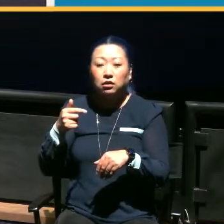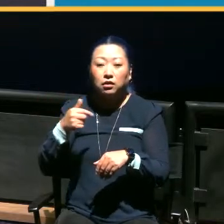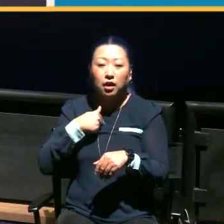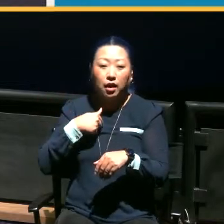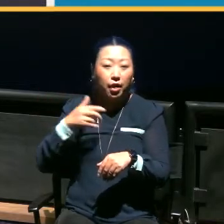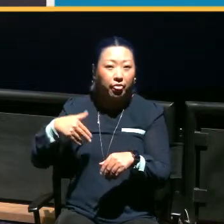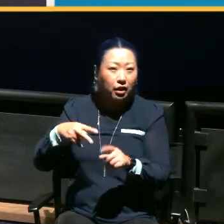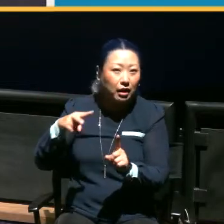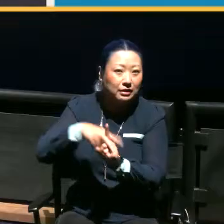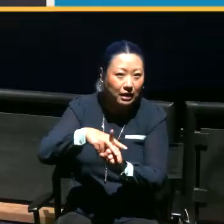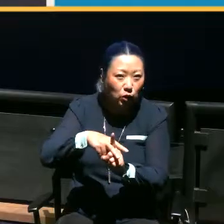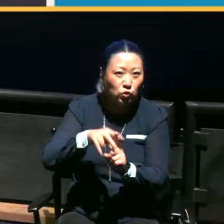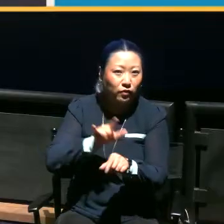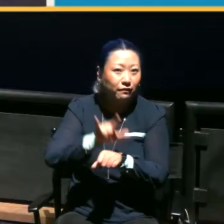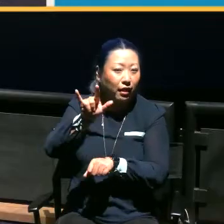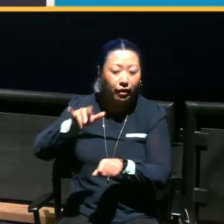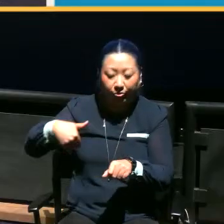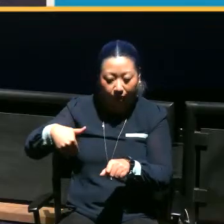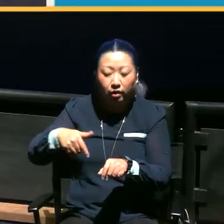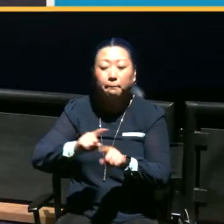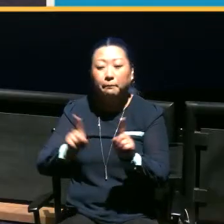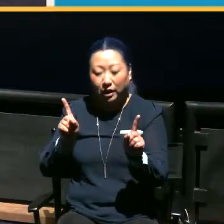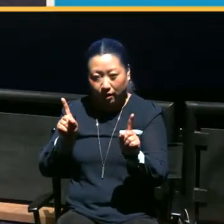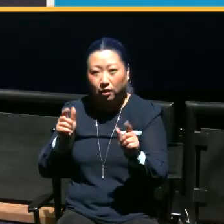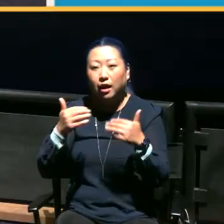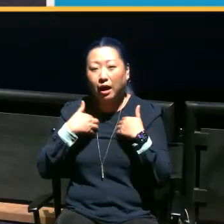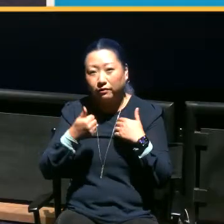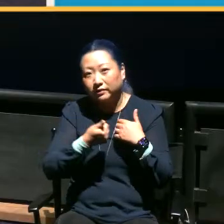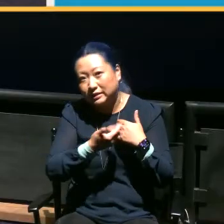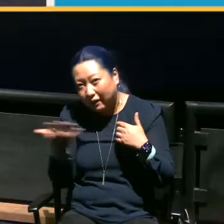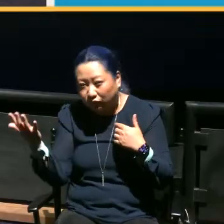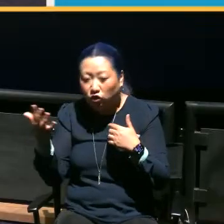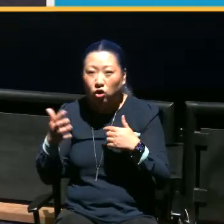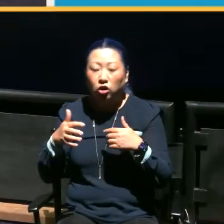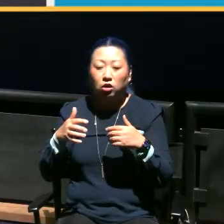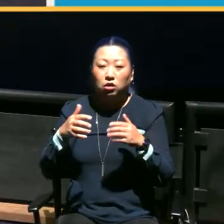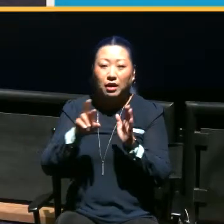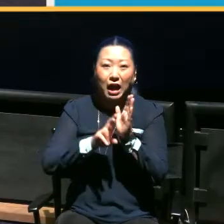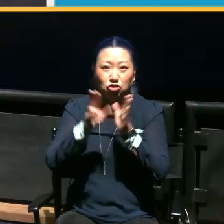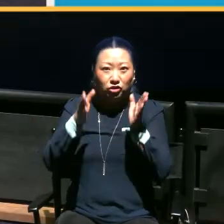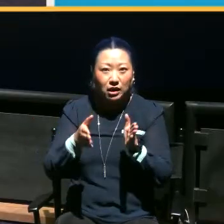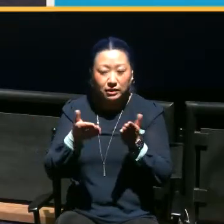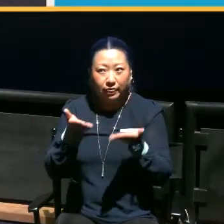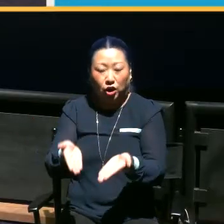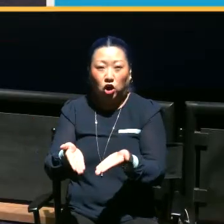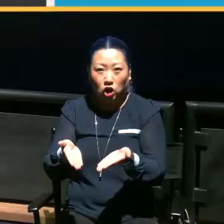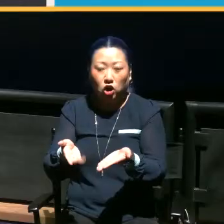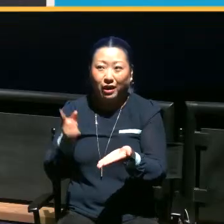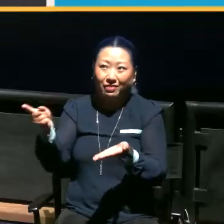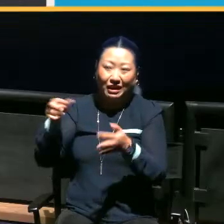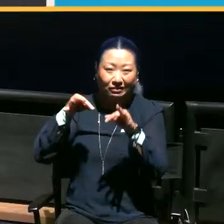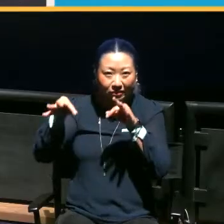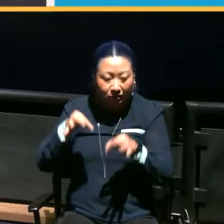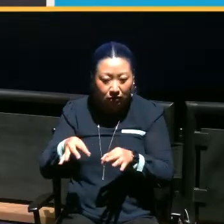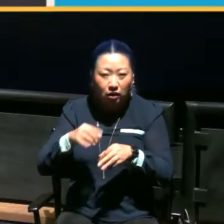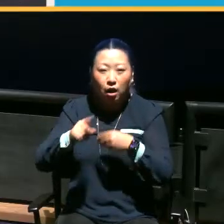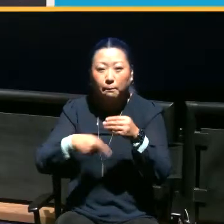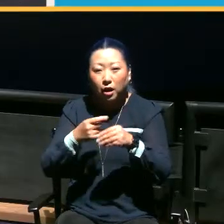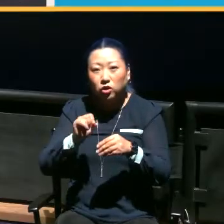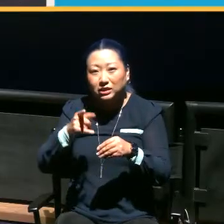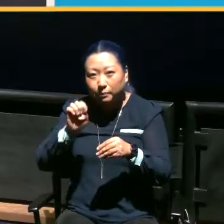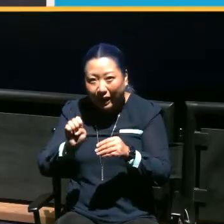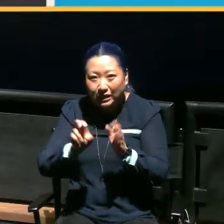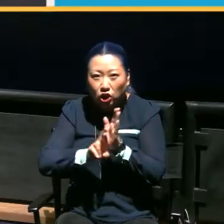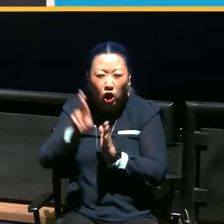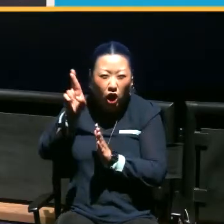to the flight yet, but there was a bunch of astronauts there, right? And we were getting briefed on the spacewalks that they were trying to